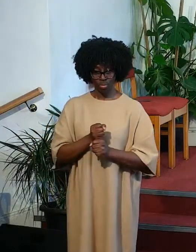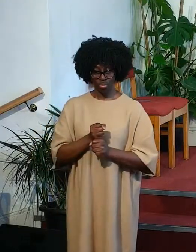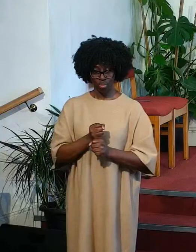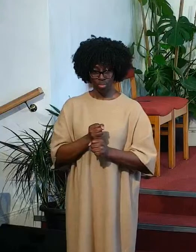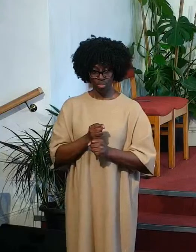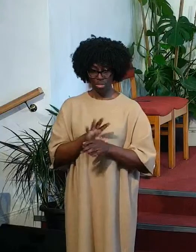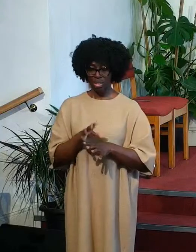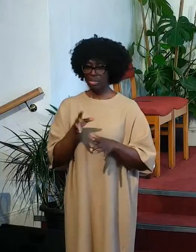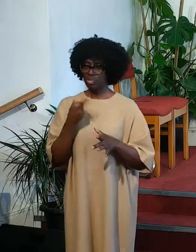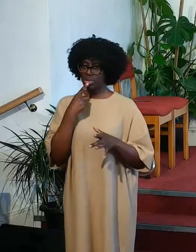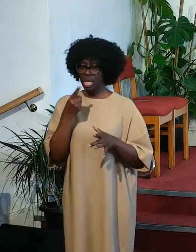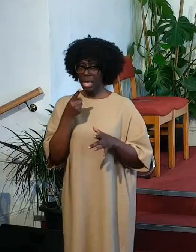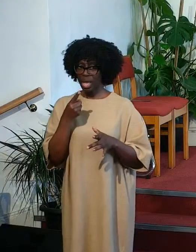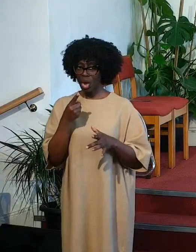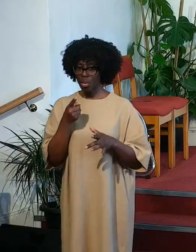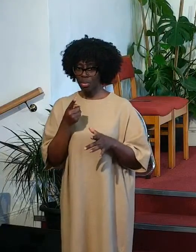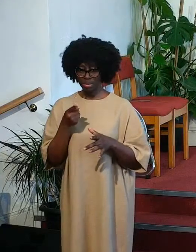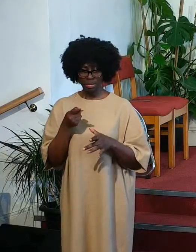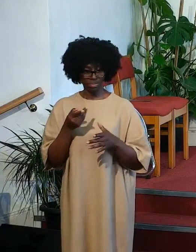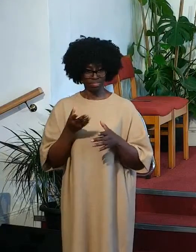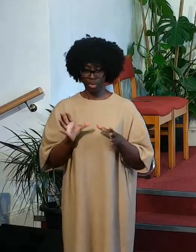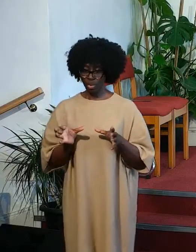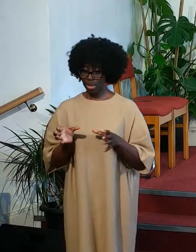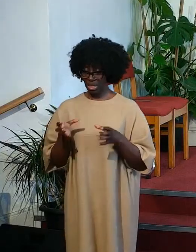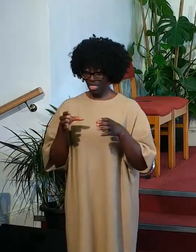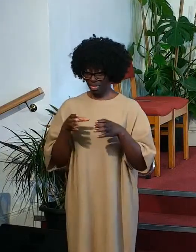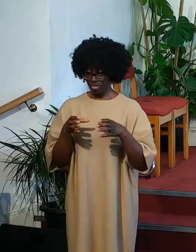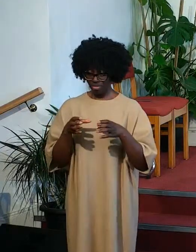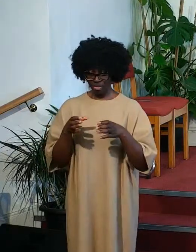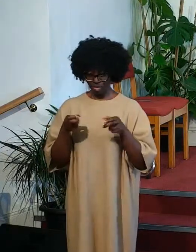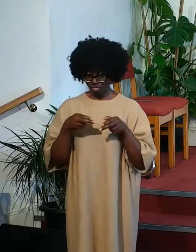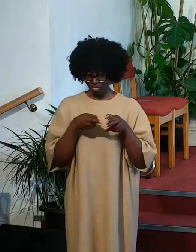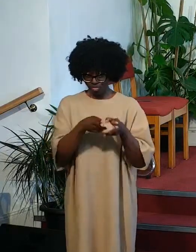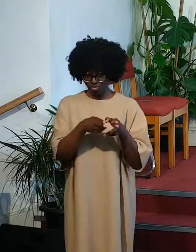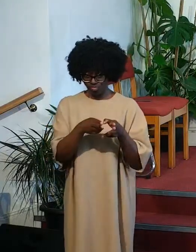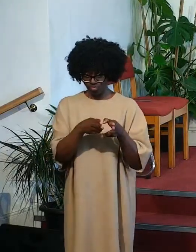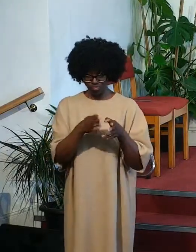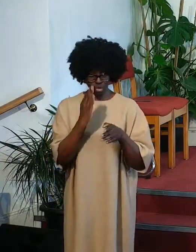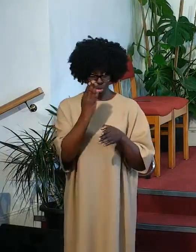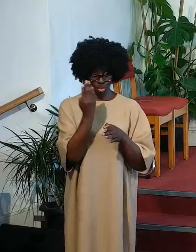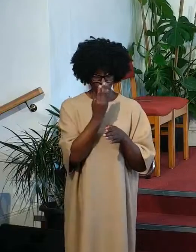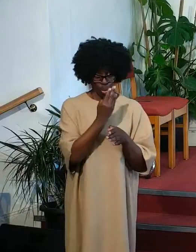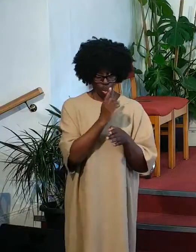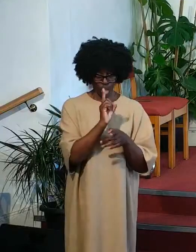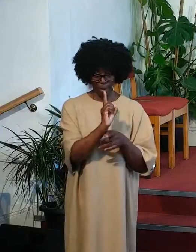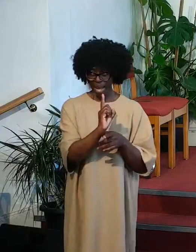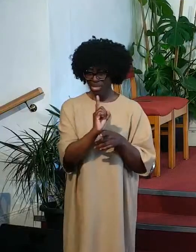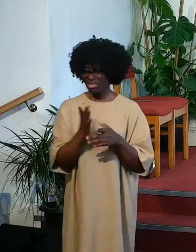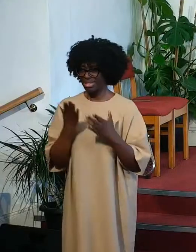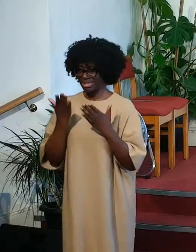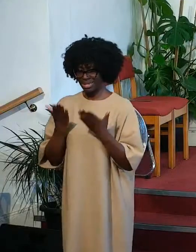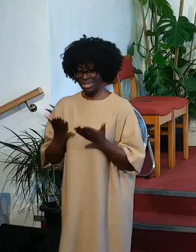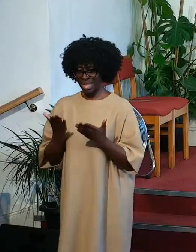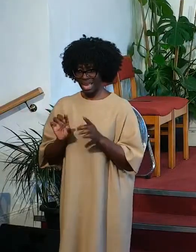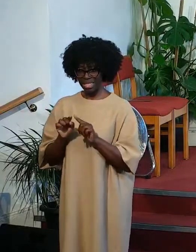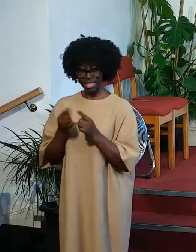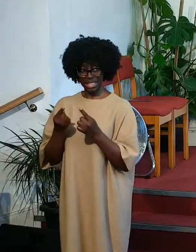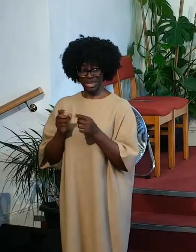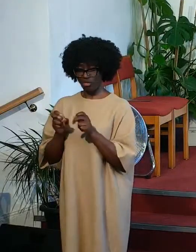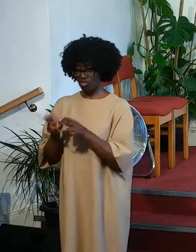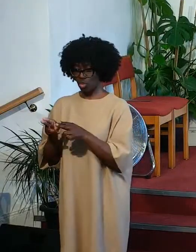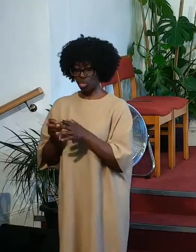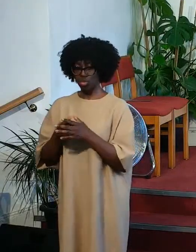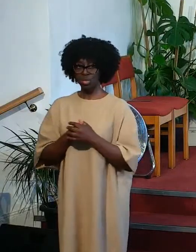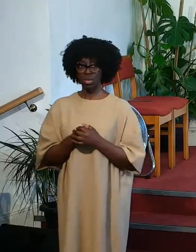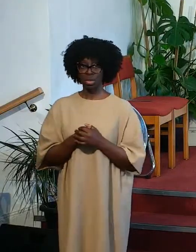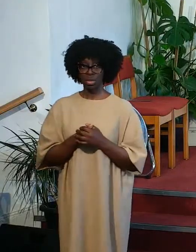go to school, but today we're going to a different route, it will cause them stress. They'll start worrying. They may